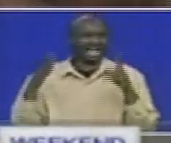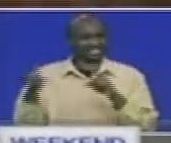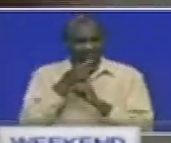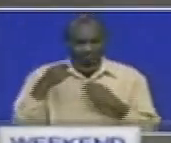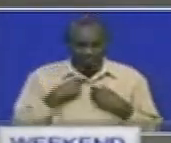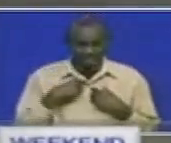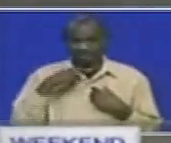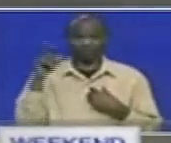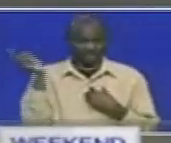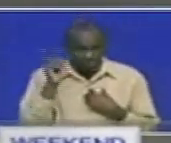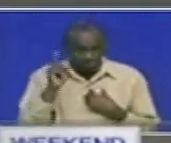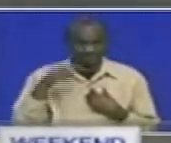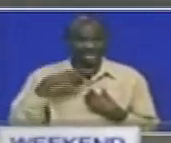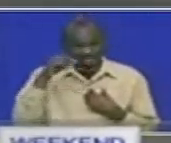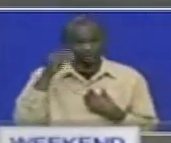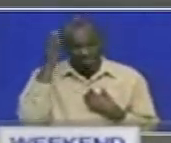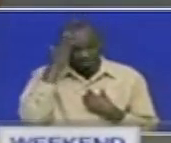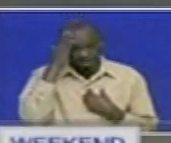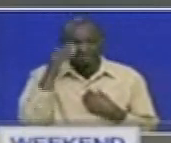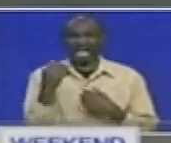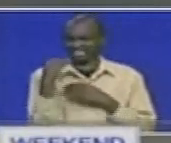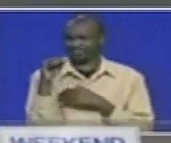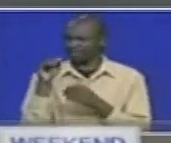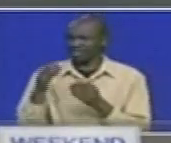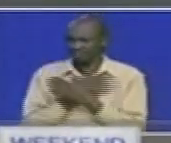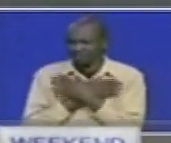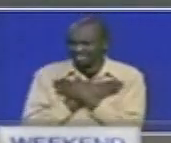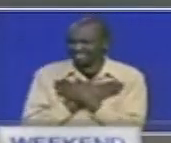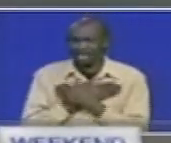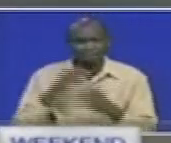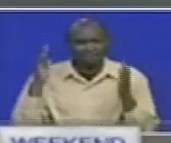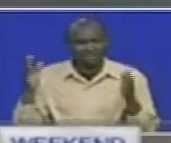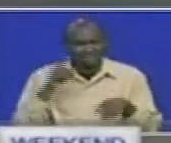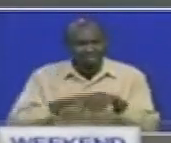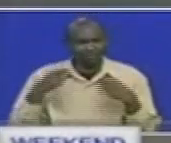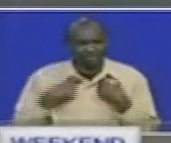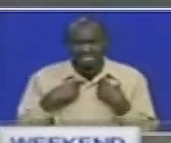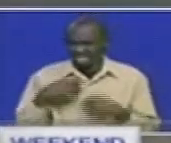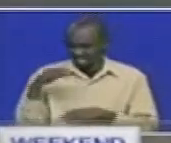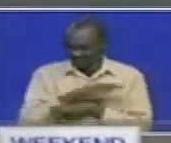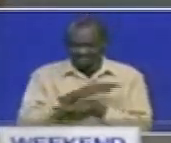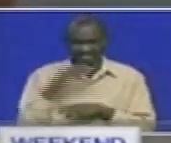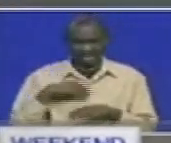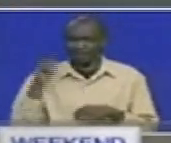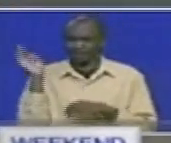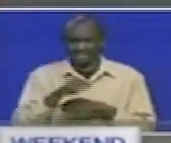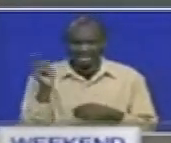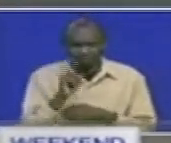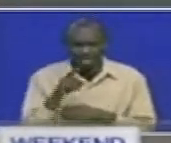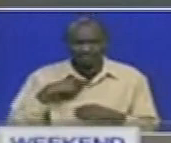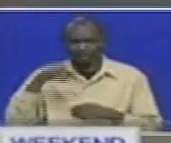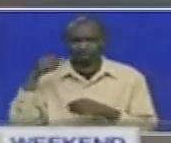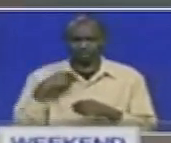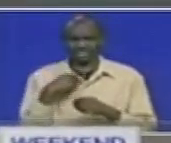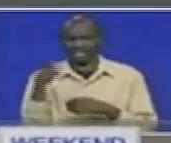drove from Nairobi knowing I am going from I actually asked my friends to join me it was a big moment for me then in the evening when I'm driving back to Nairobi I go to this